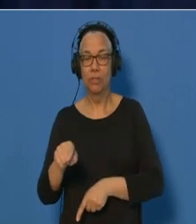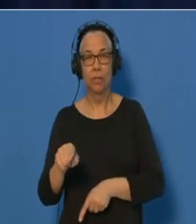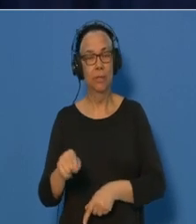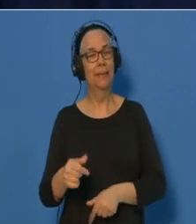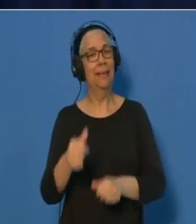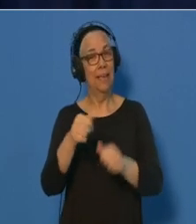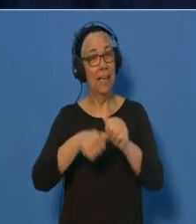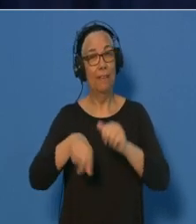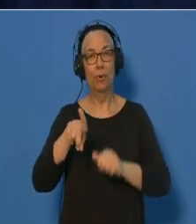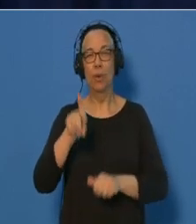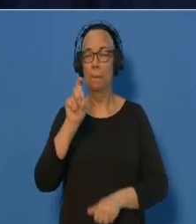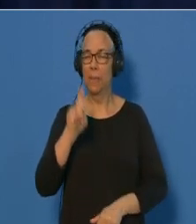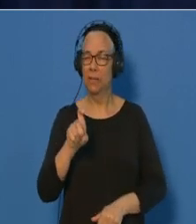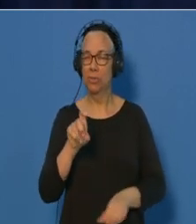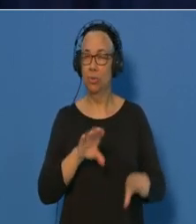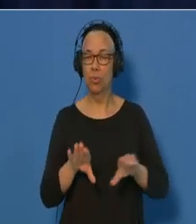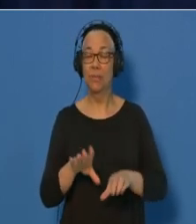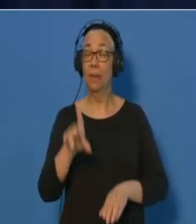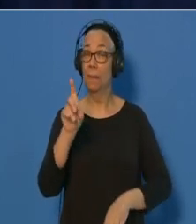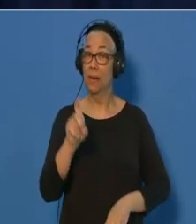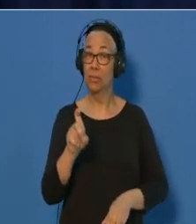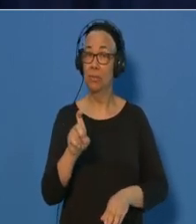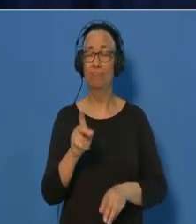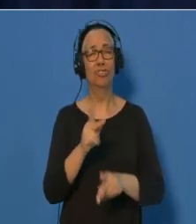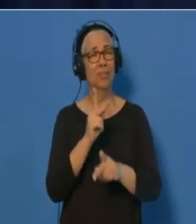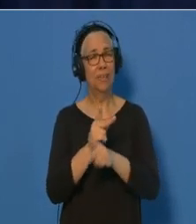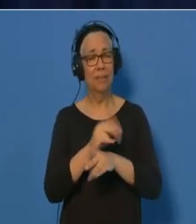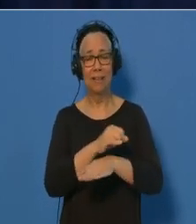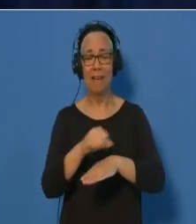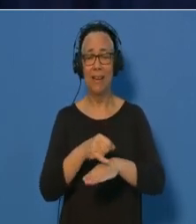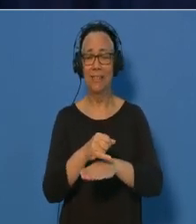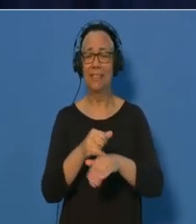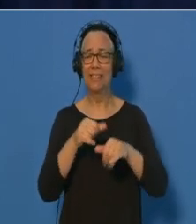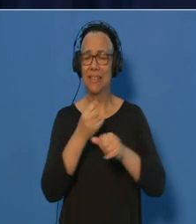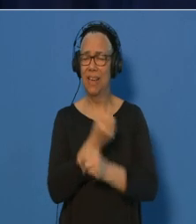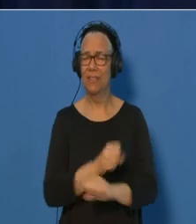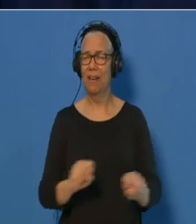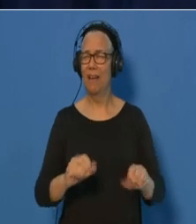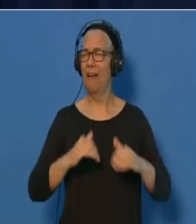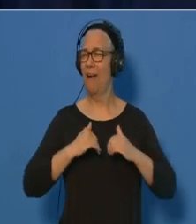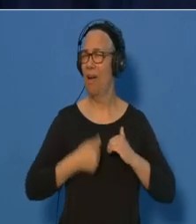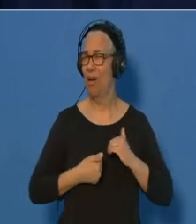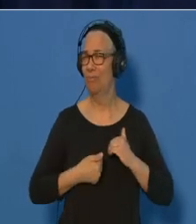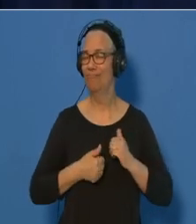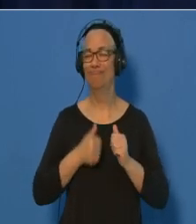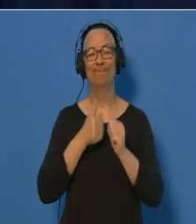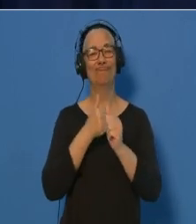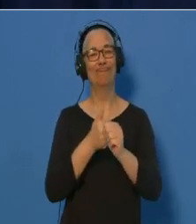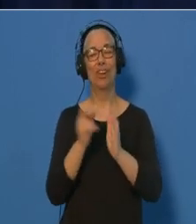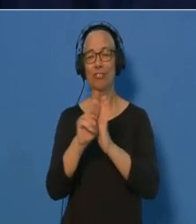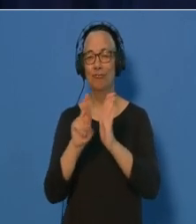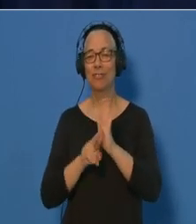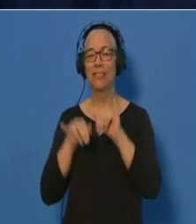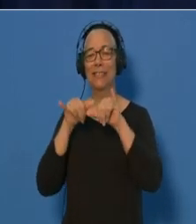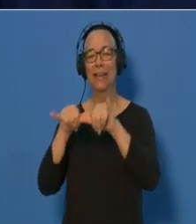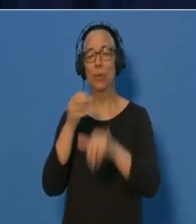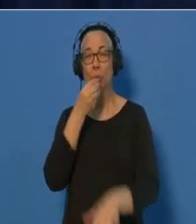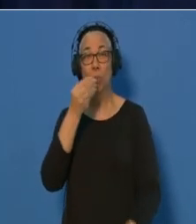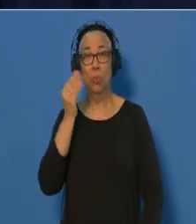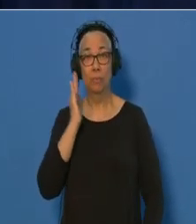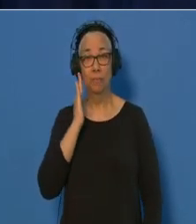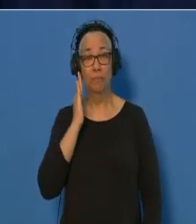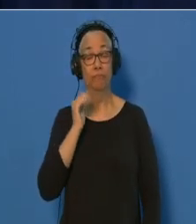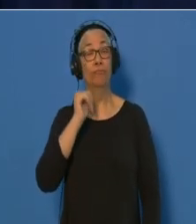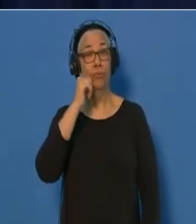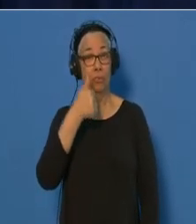our island safe, and you do this by following the rules and remaining on your property. Tomorrow is Good